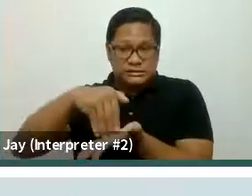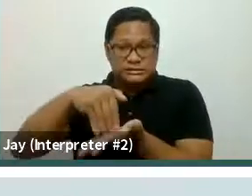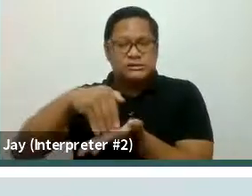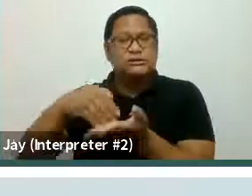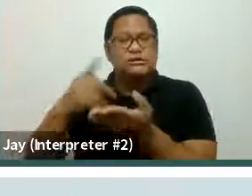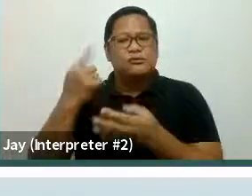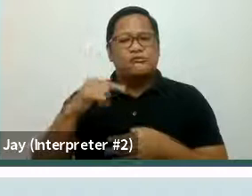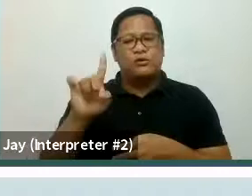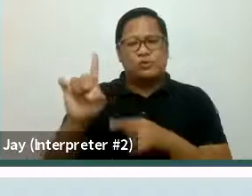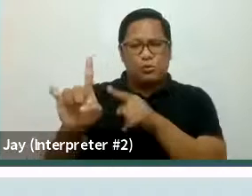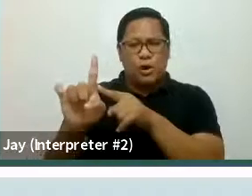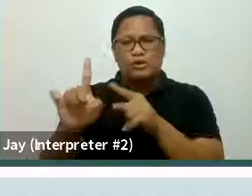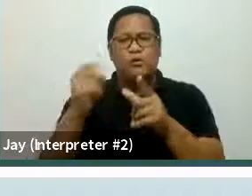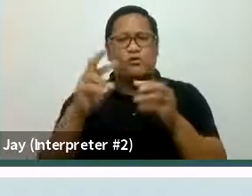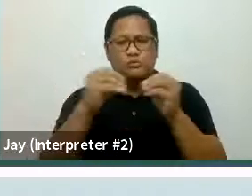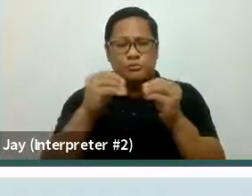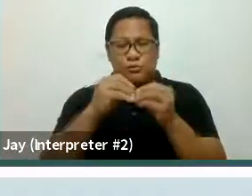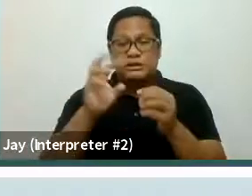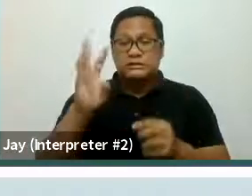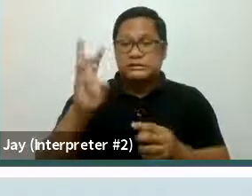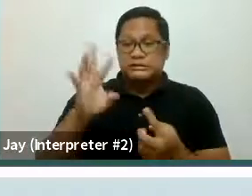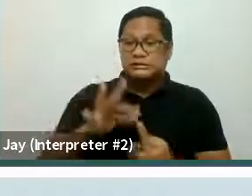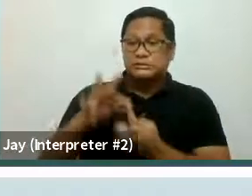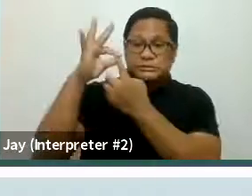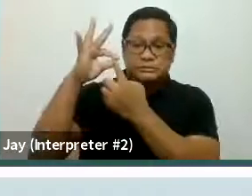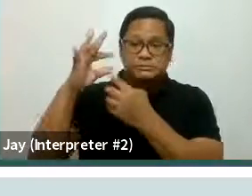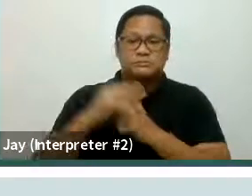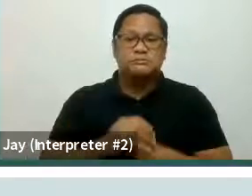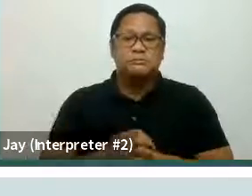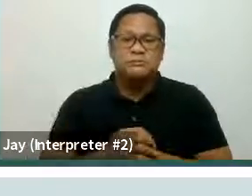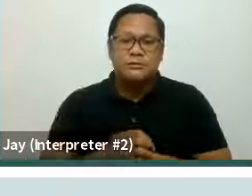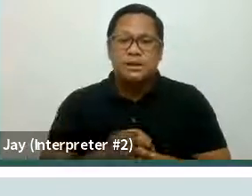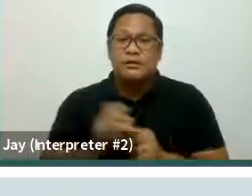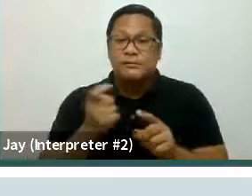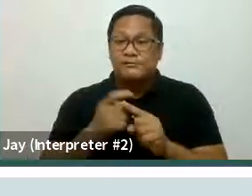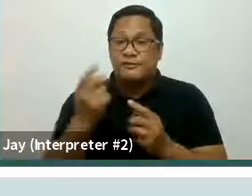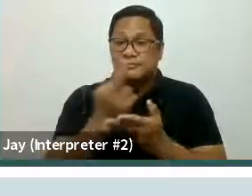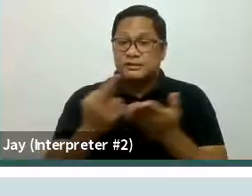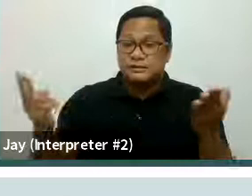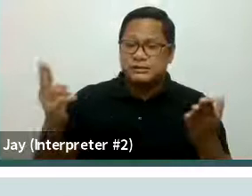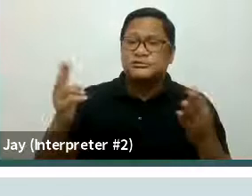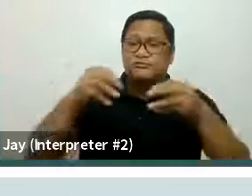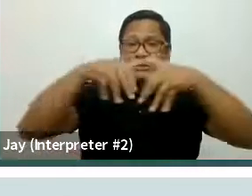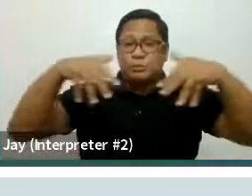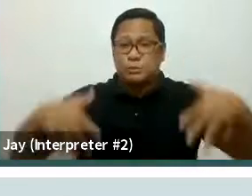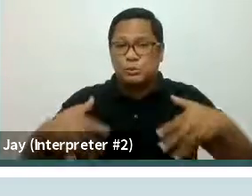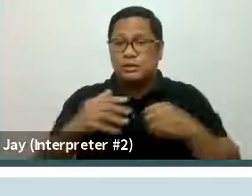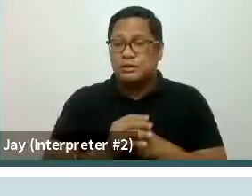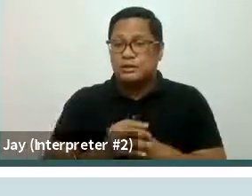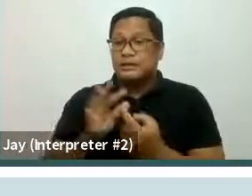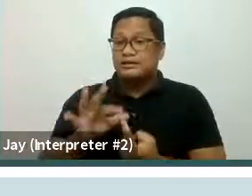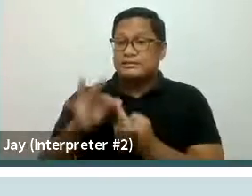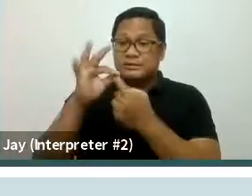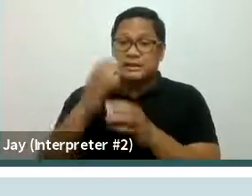more of the 16 specialties. So according to the resource stratified framework, the specialty care shall